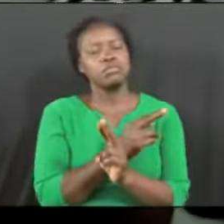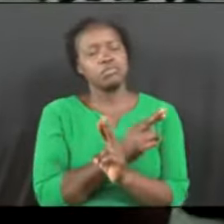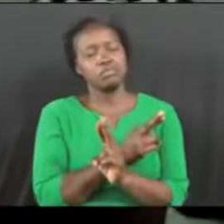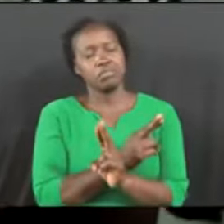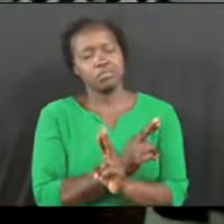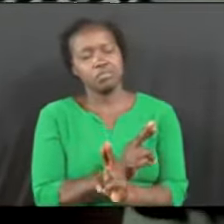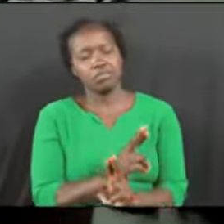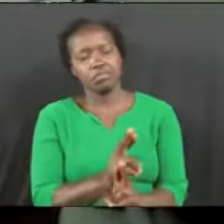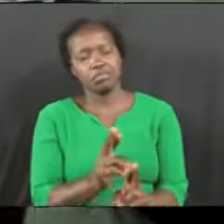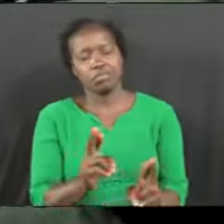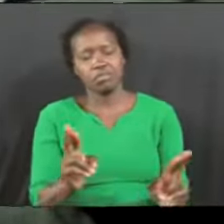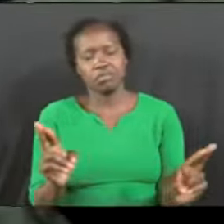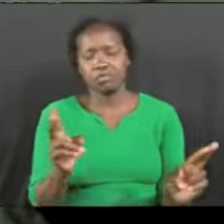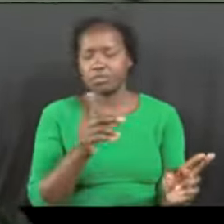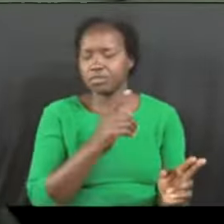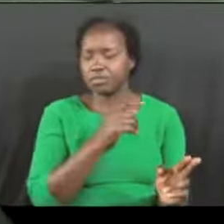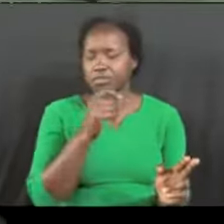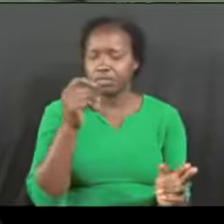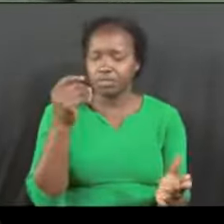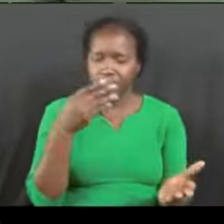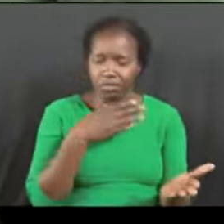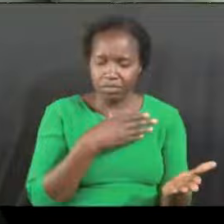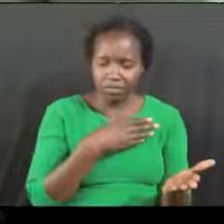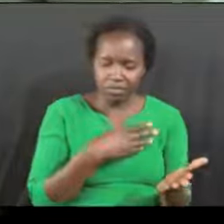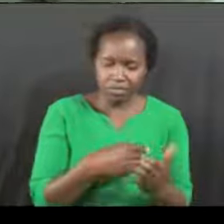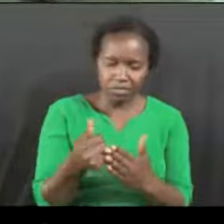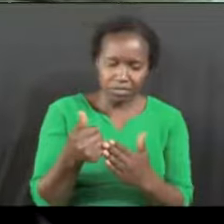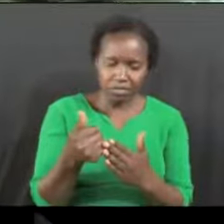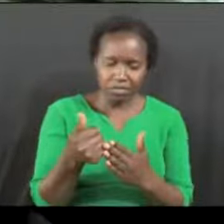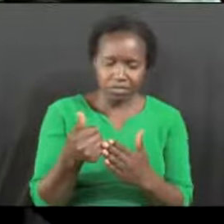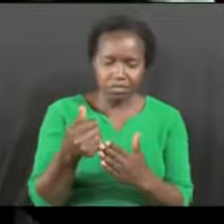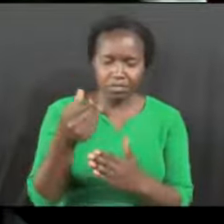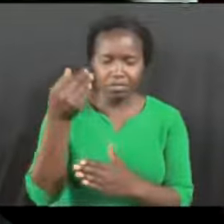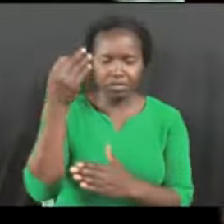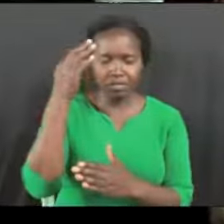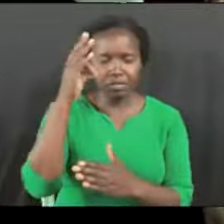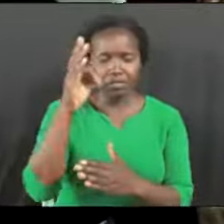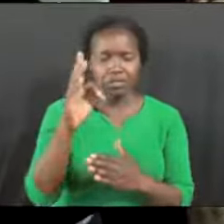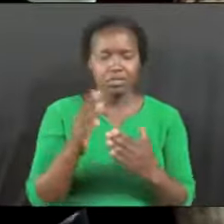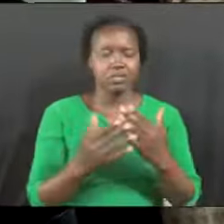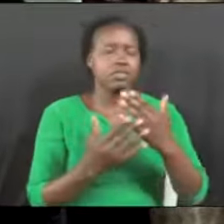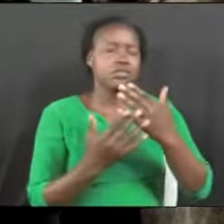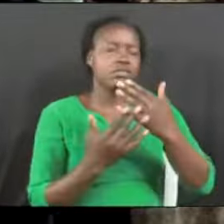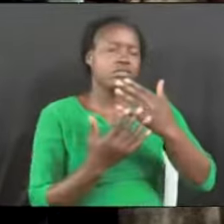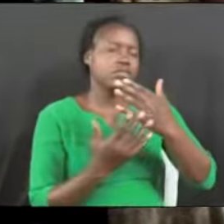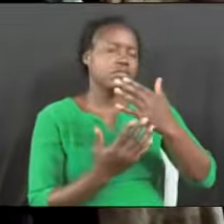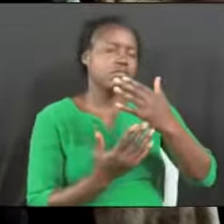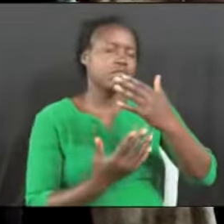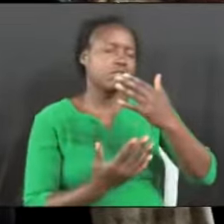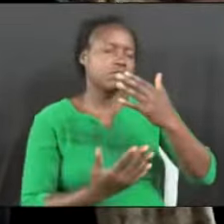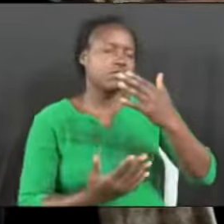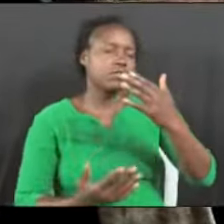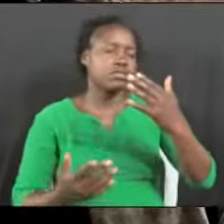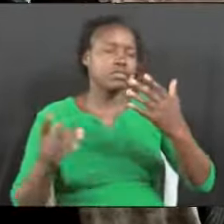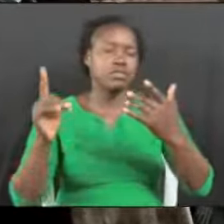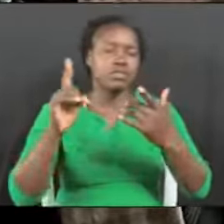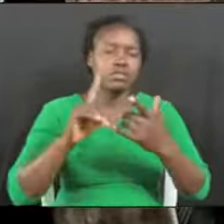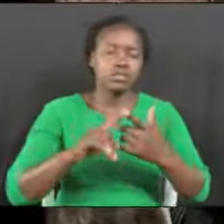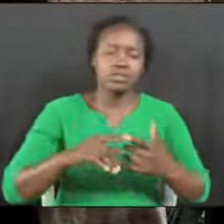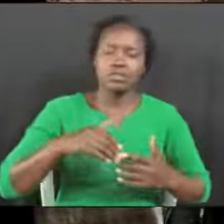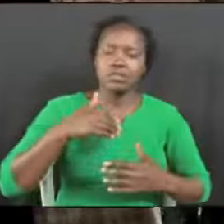perfect redemption, the purchase of God. To